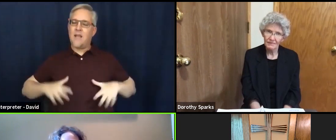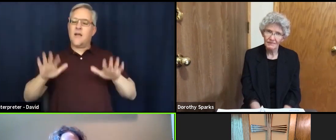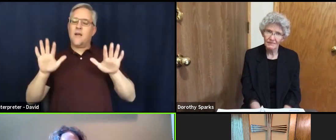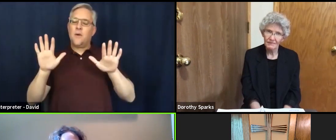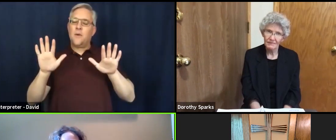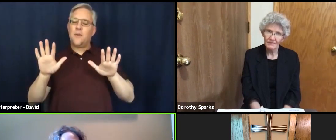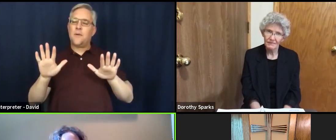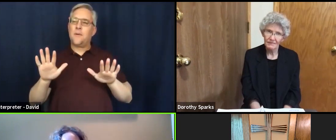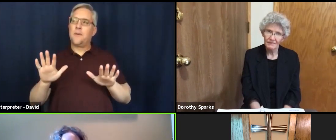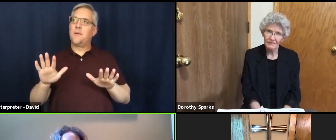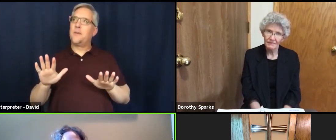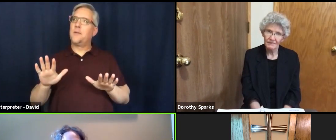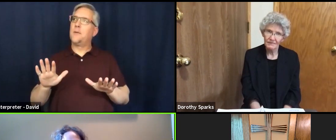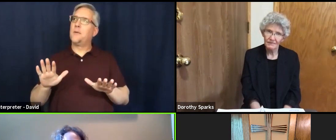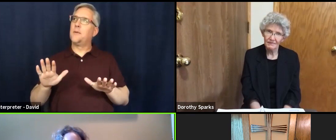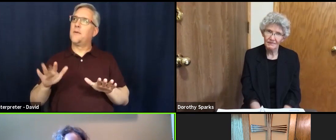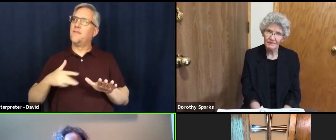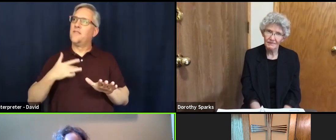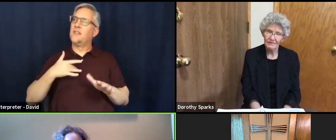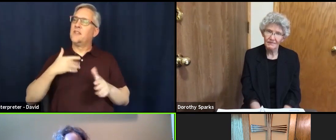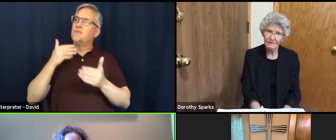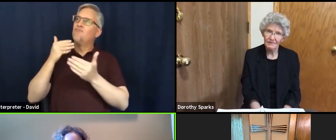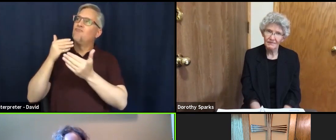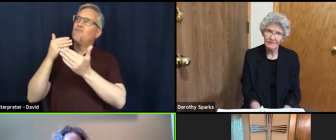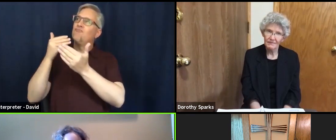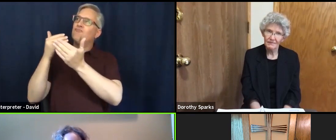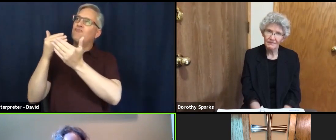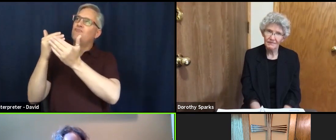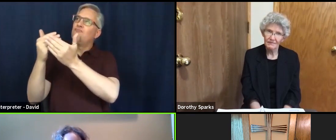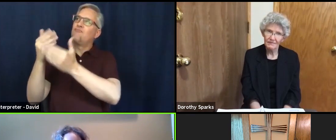as we enter into worship together.